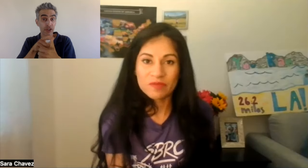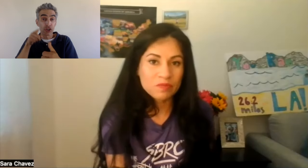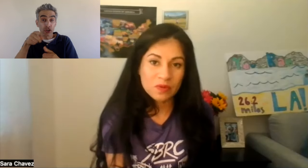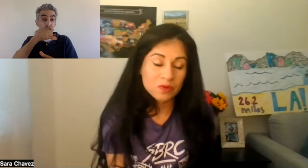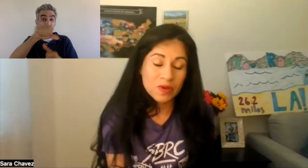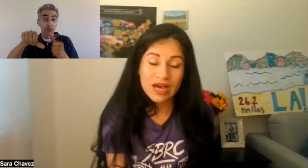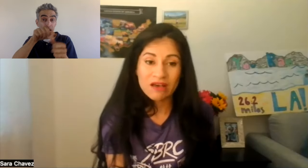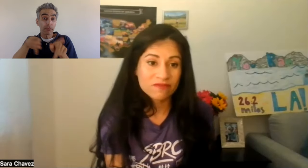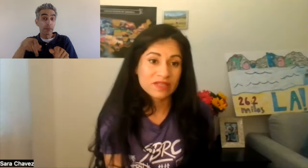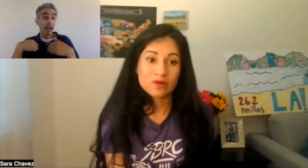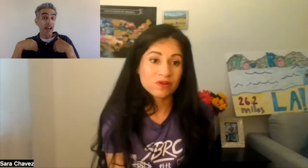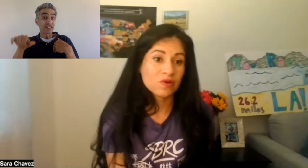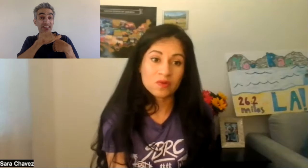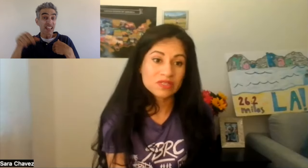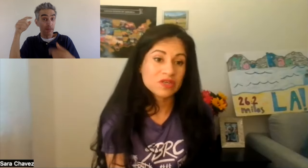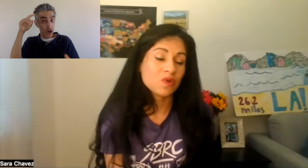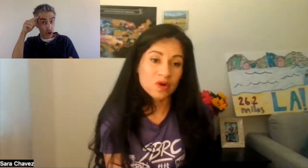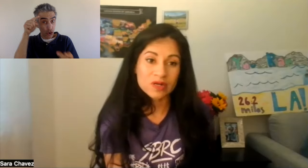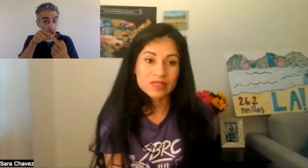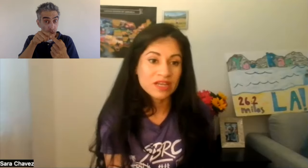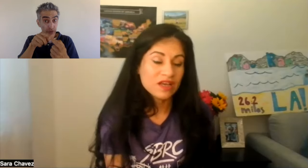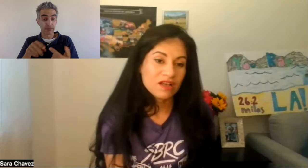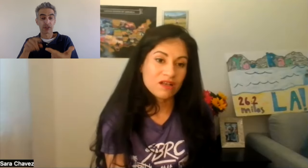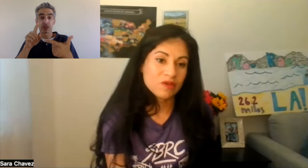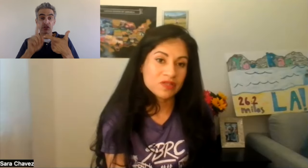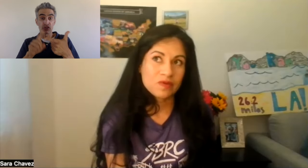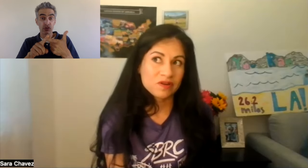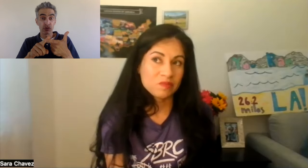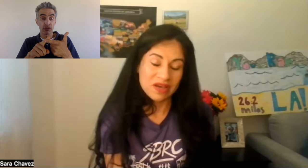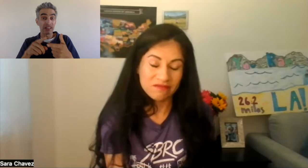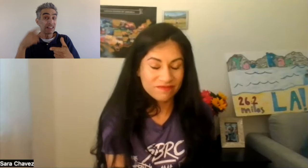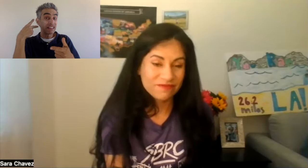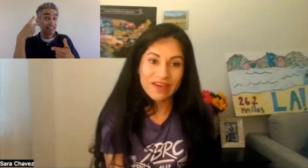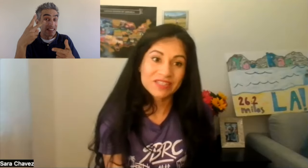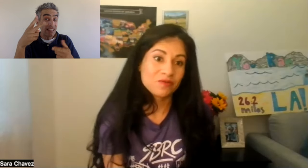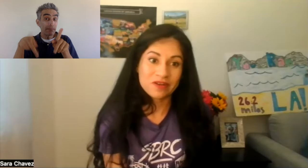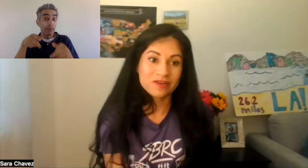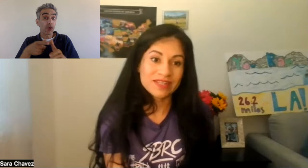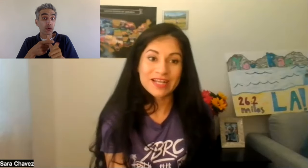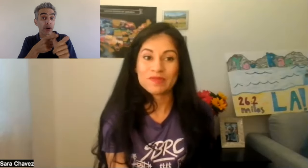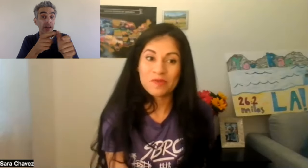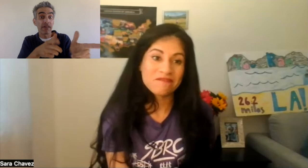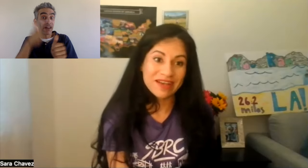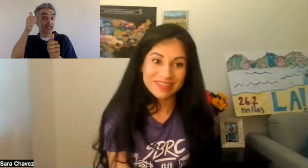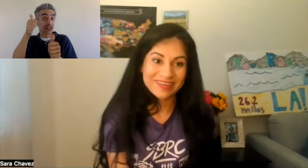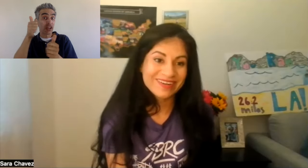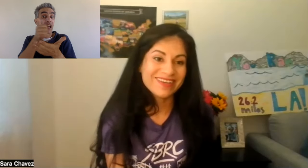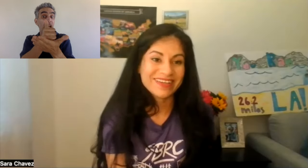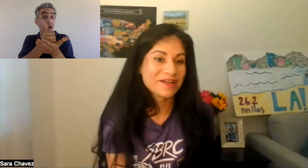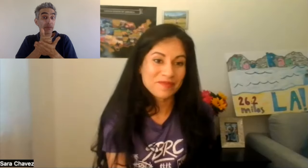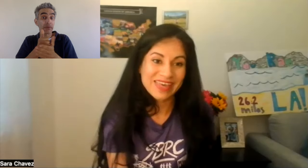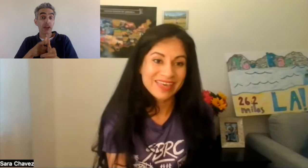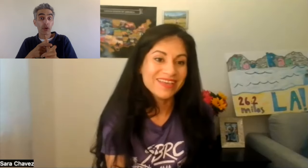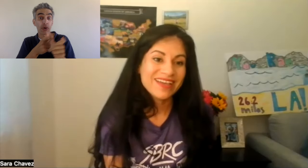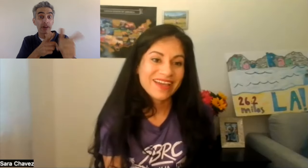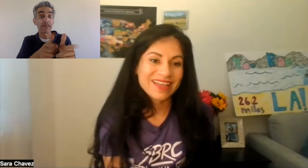lot of people who have similar goals to yours. You're surrounded by faster runners. That helps you be faster. It